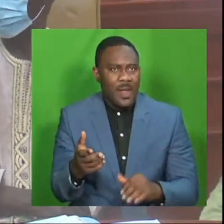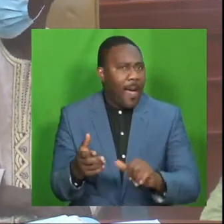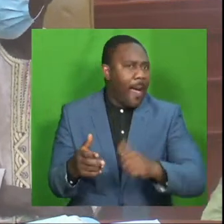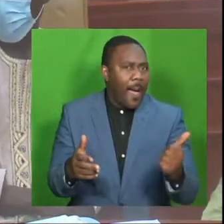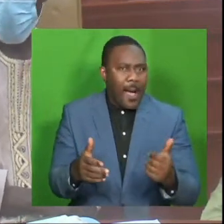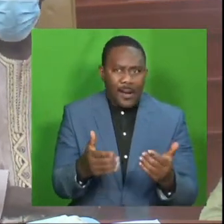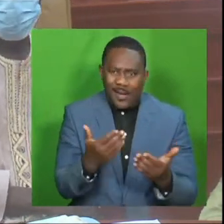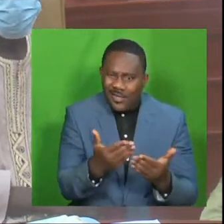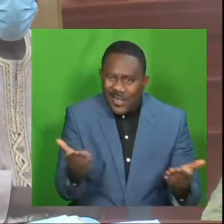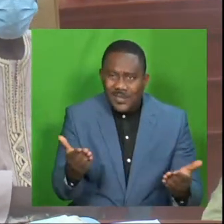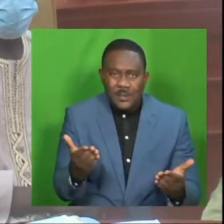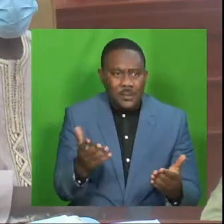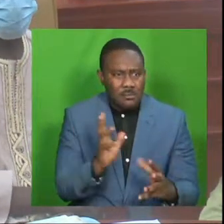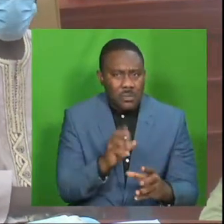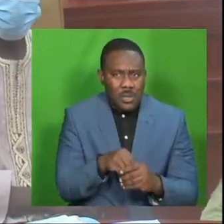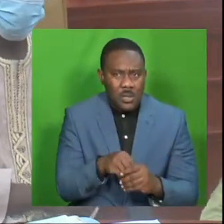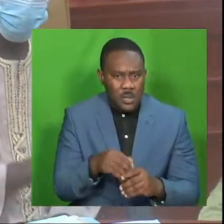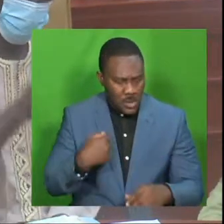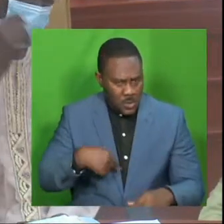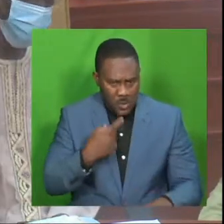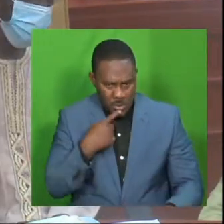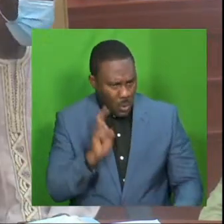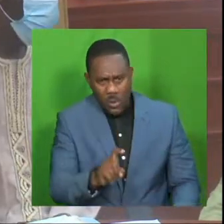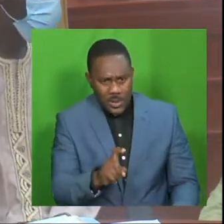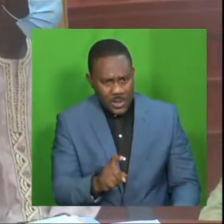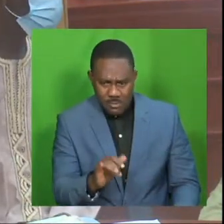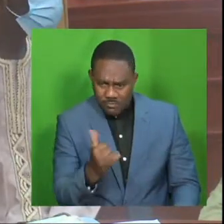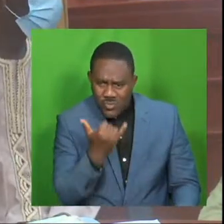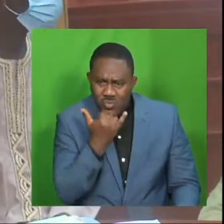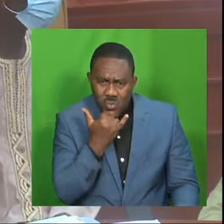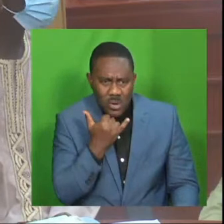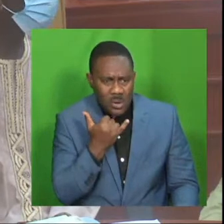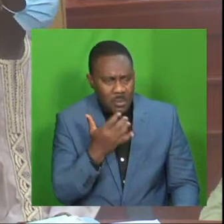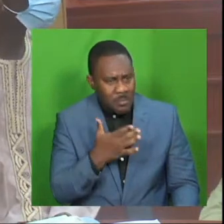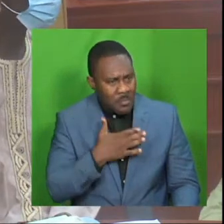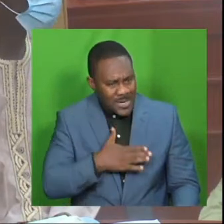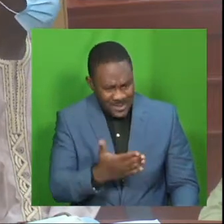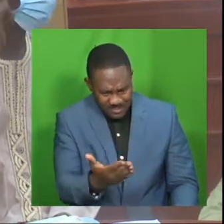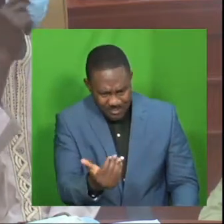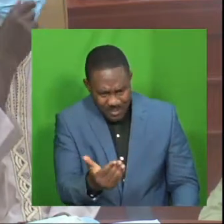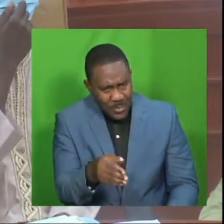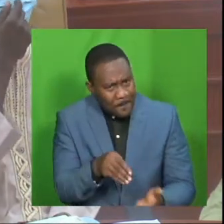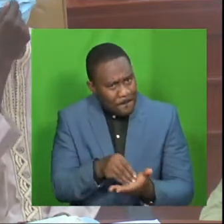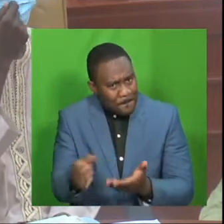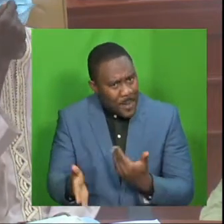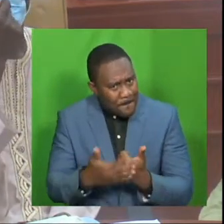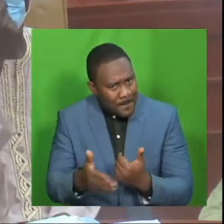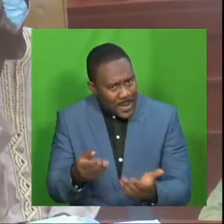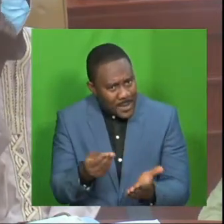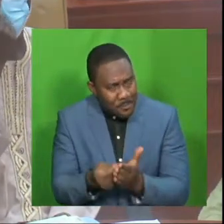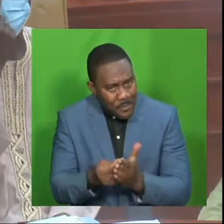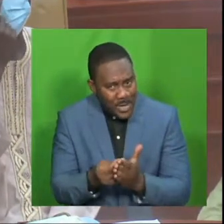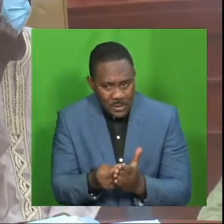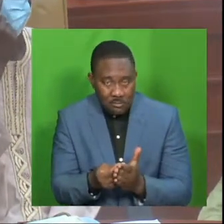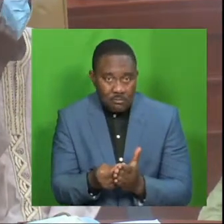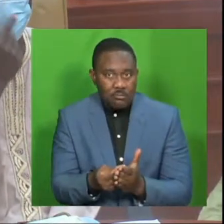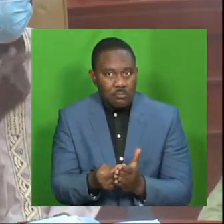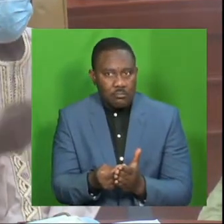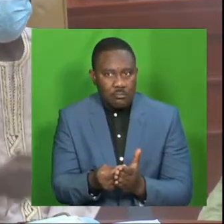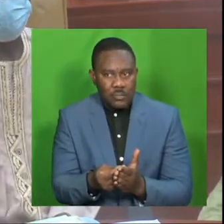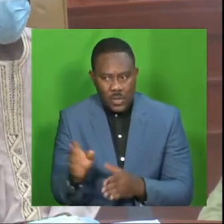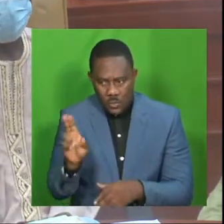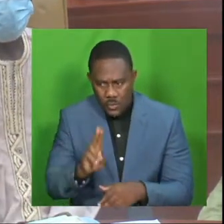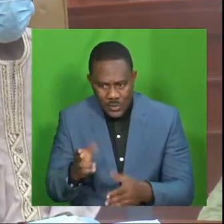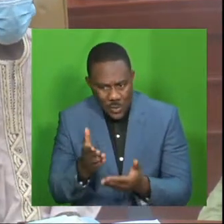things. And we direct them at the committee level to refund the money back to the account and use it